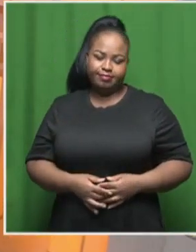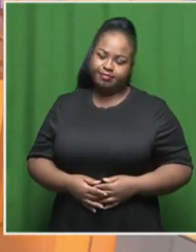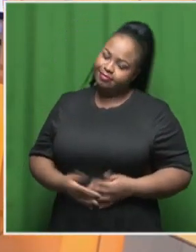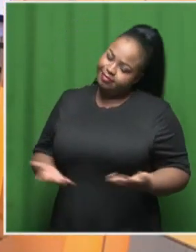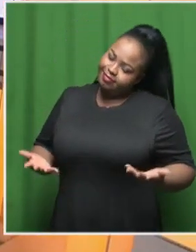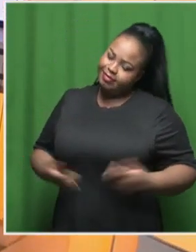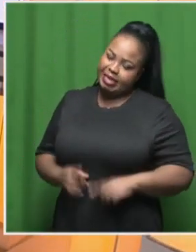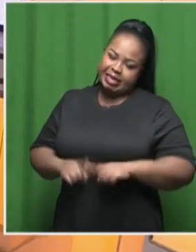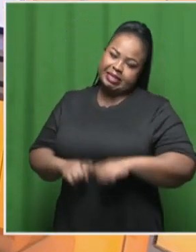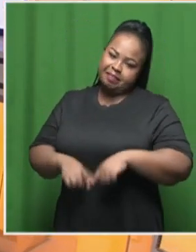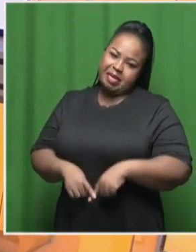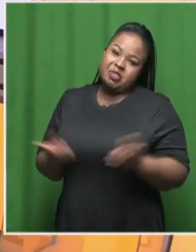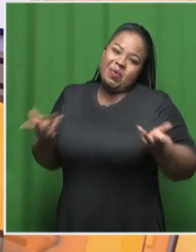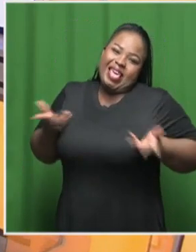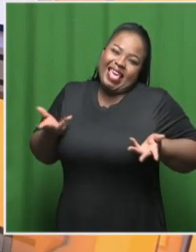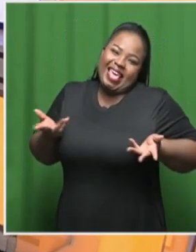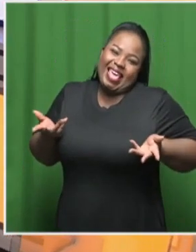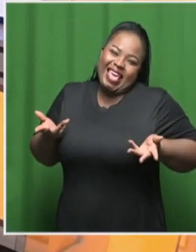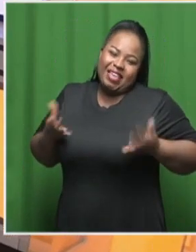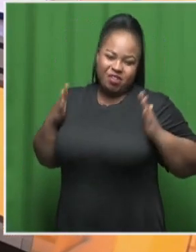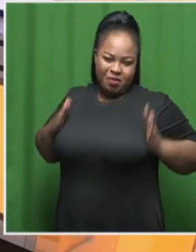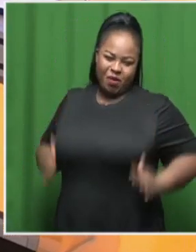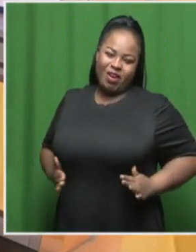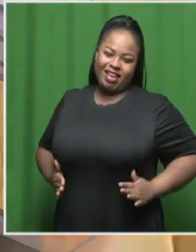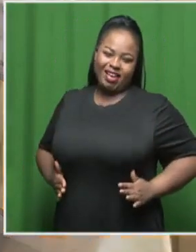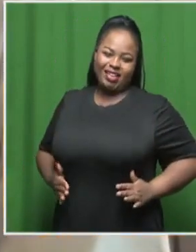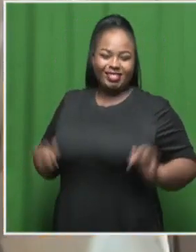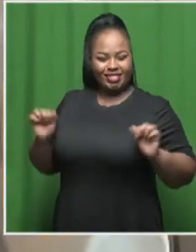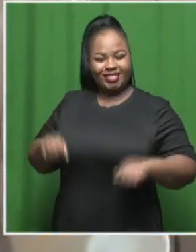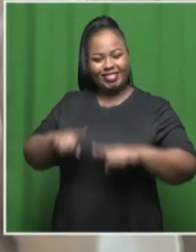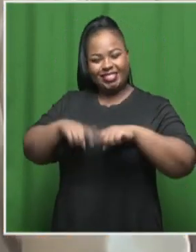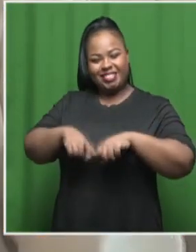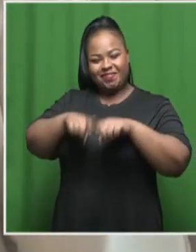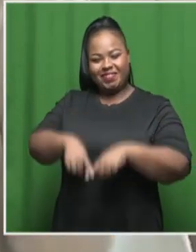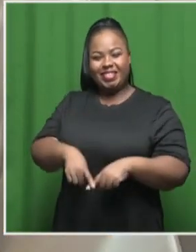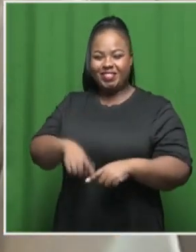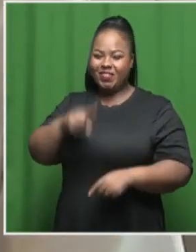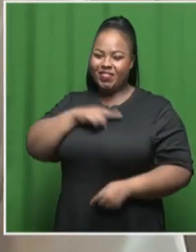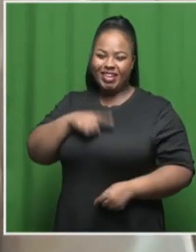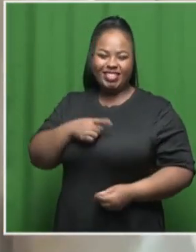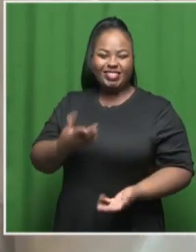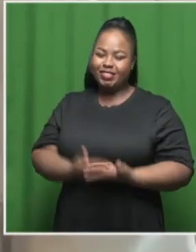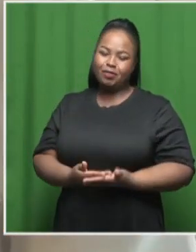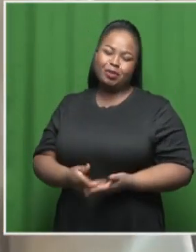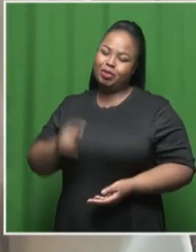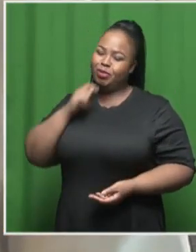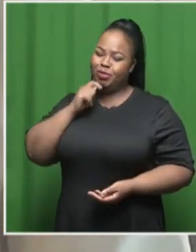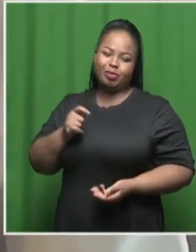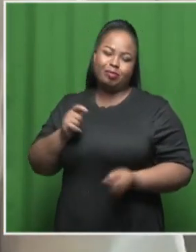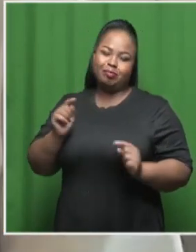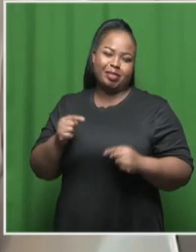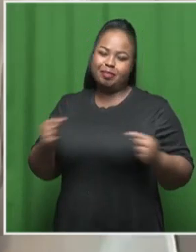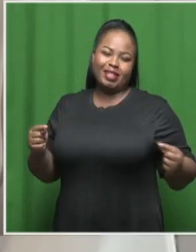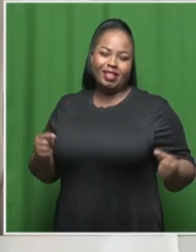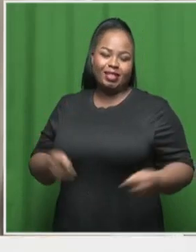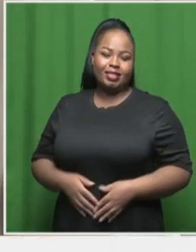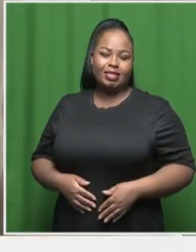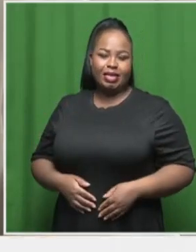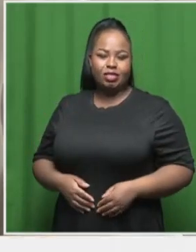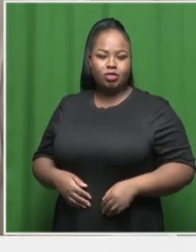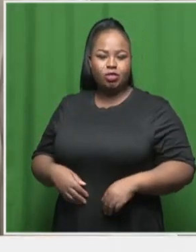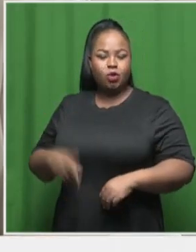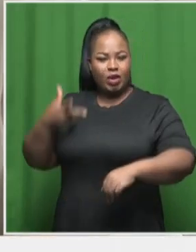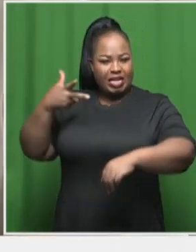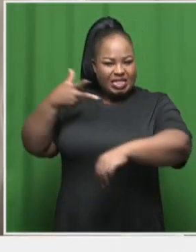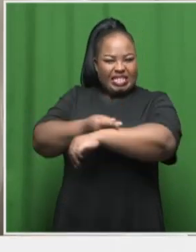It depends on where you're getting the tattoo. Tattoos do hurt. There's no way in this world that a needle breaking your